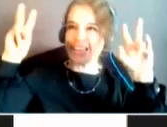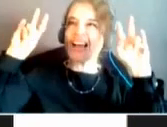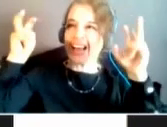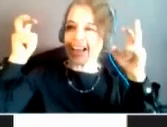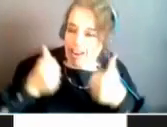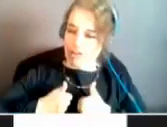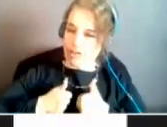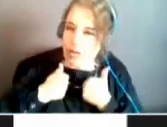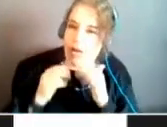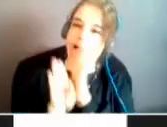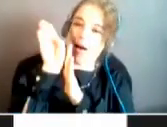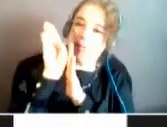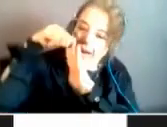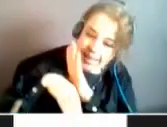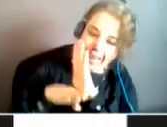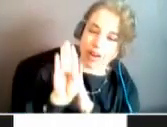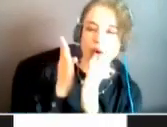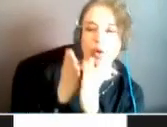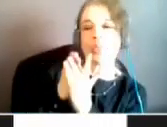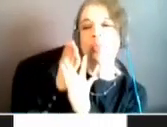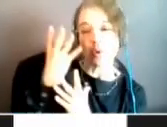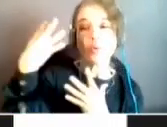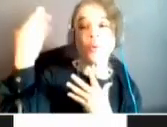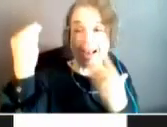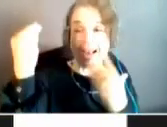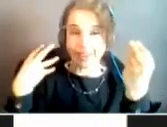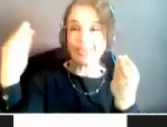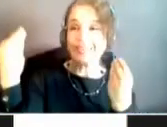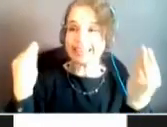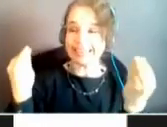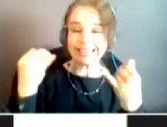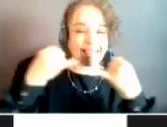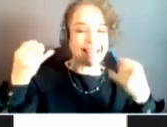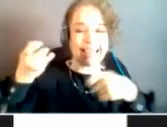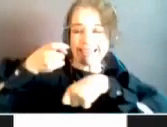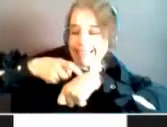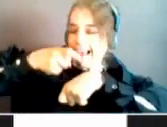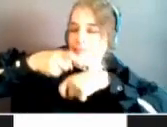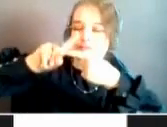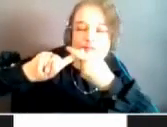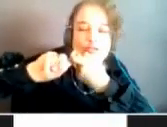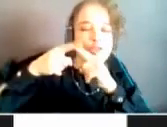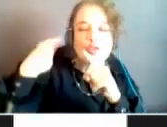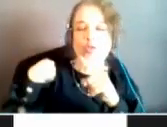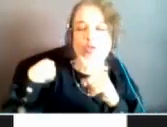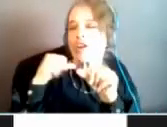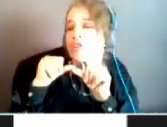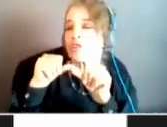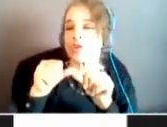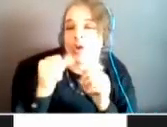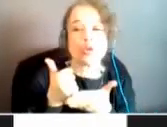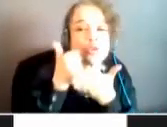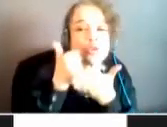of ups and downs throughout the lifetime of Friendship Line, and we continue to serve people